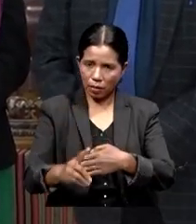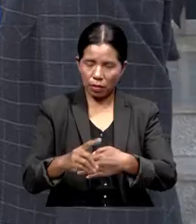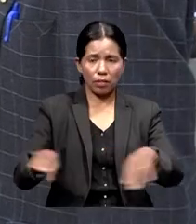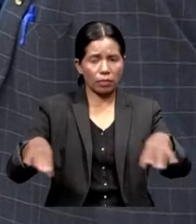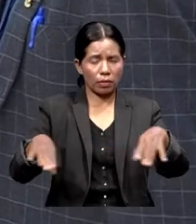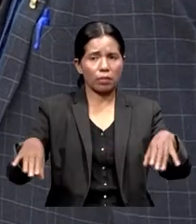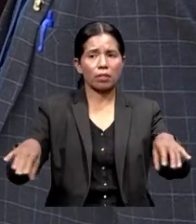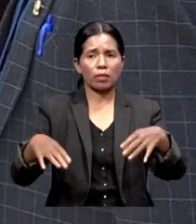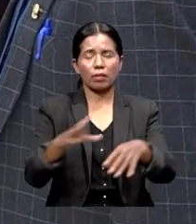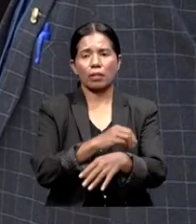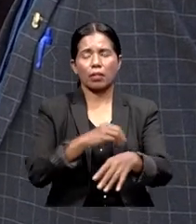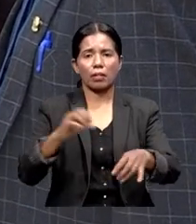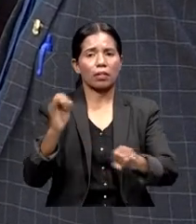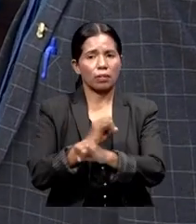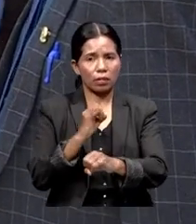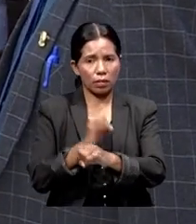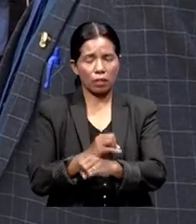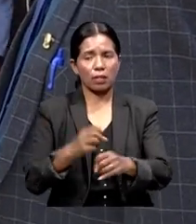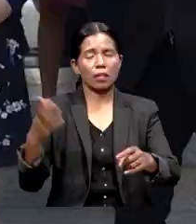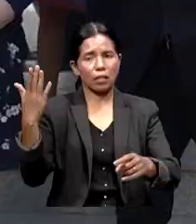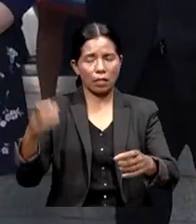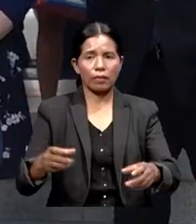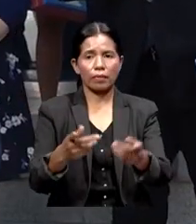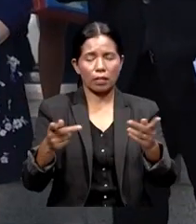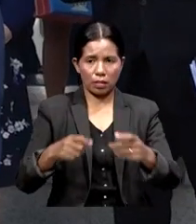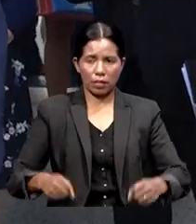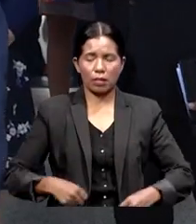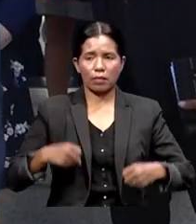força trabalho, fábrica avançado no ira área saúde. Dilma Sujeti, GMN.